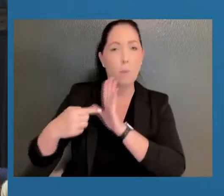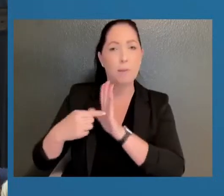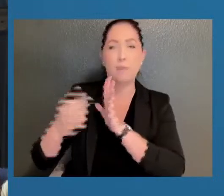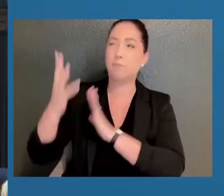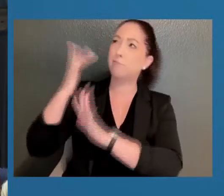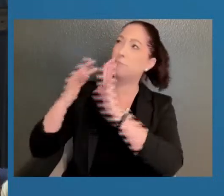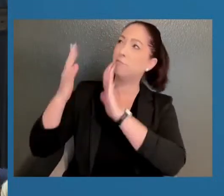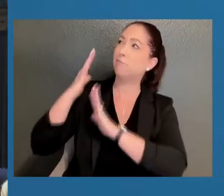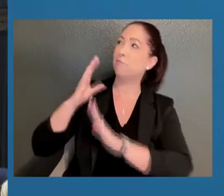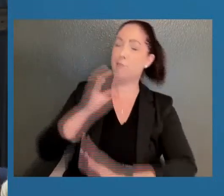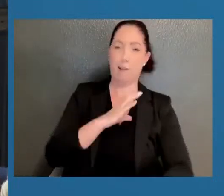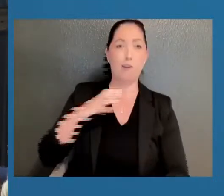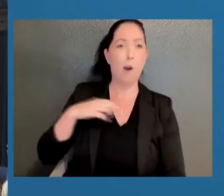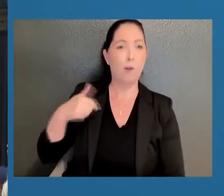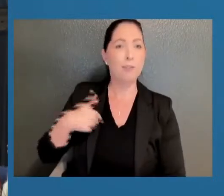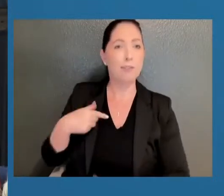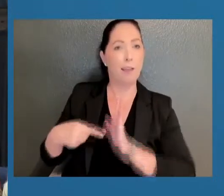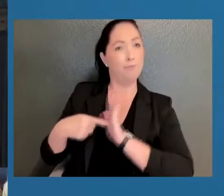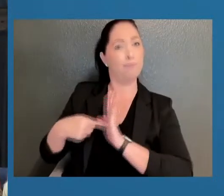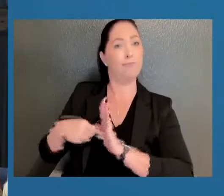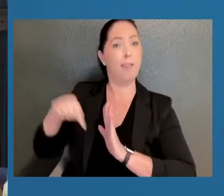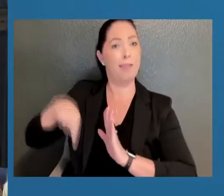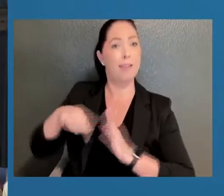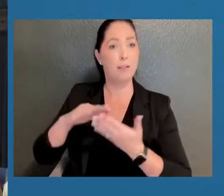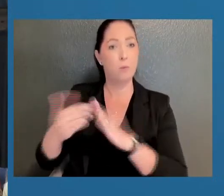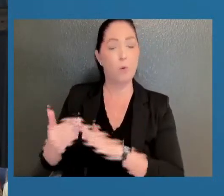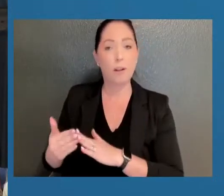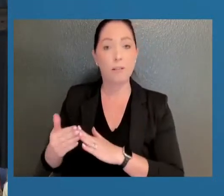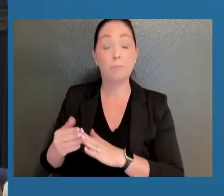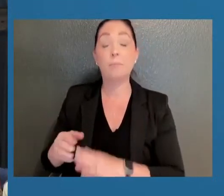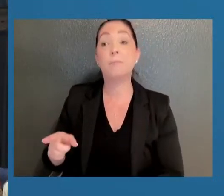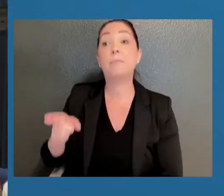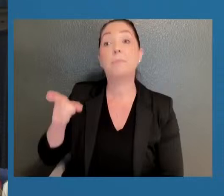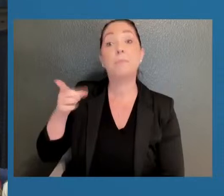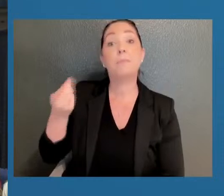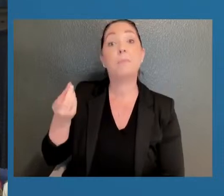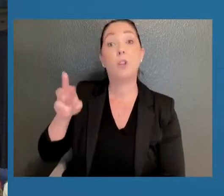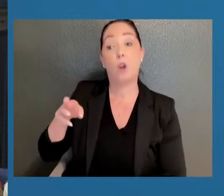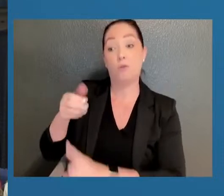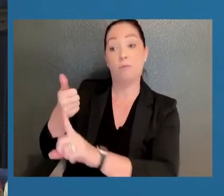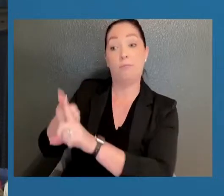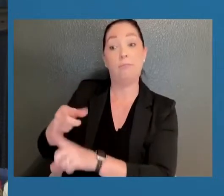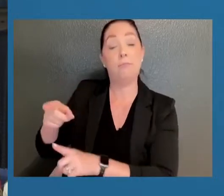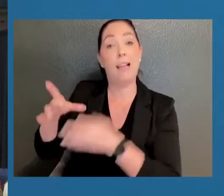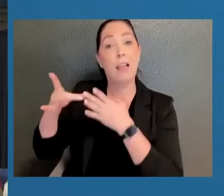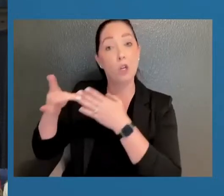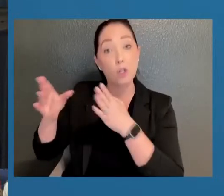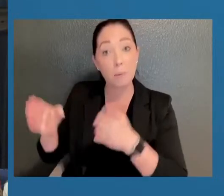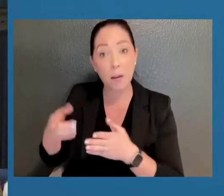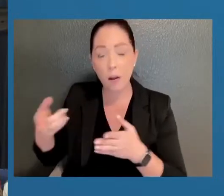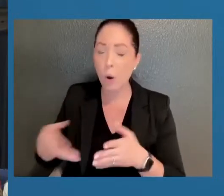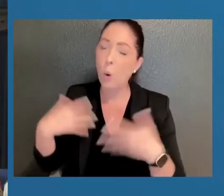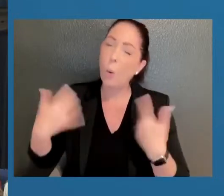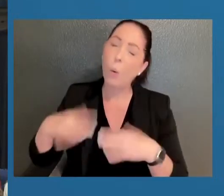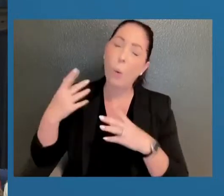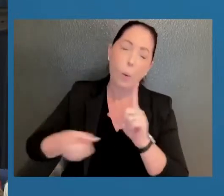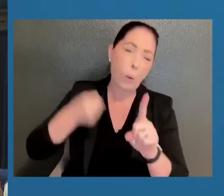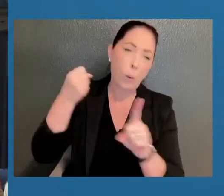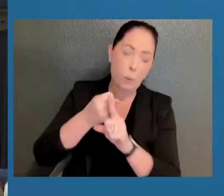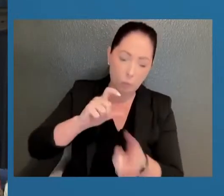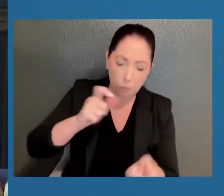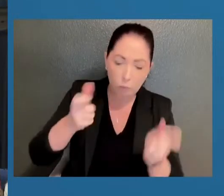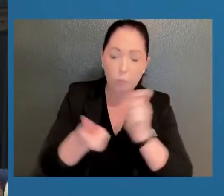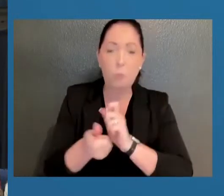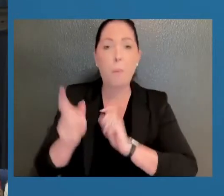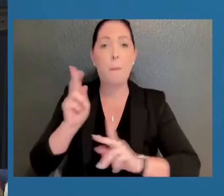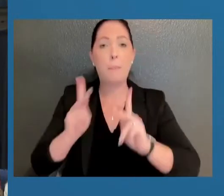over a decade ago. His leadership here has transformed the lives of many young people who are looking to get that opportunity,